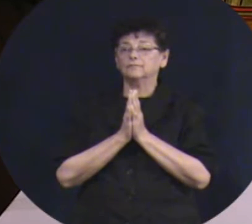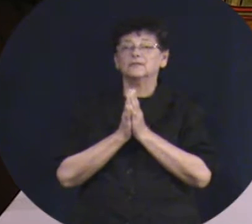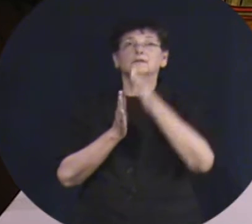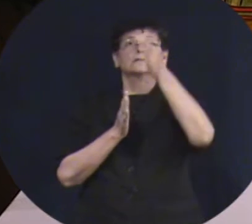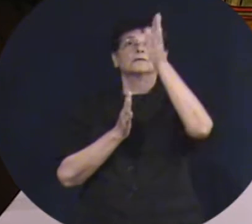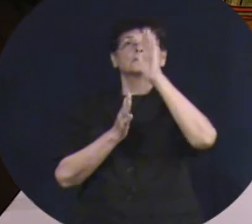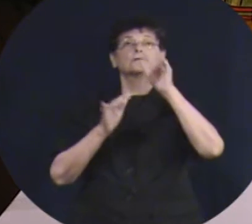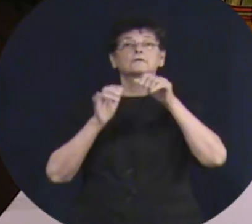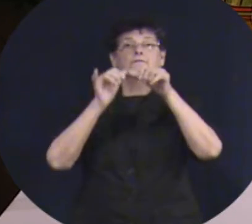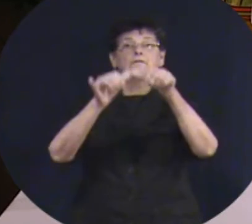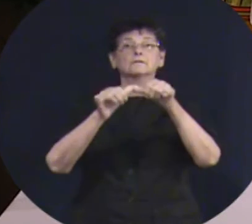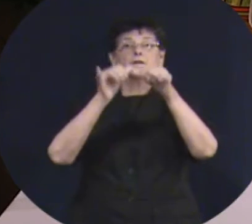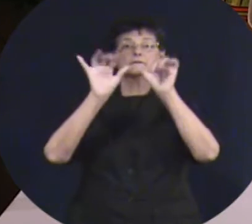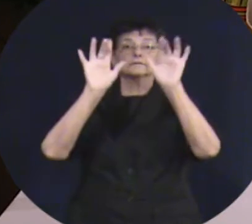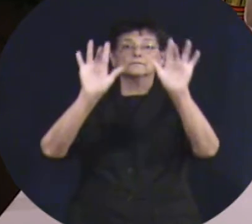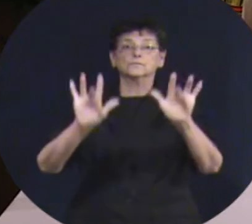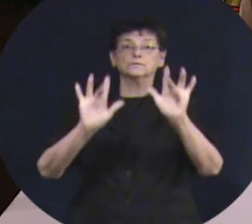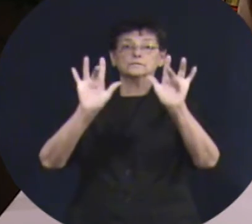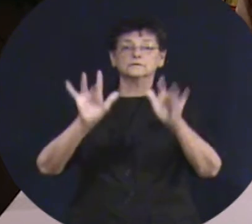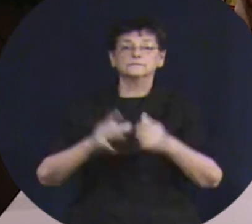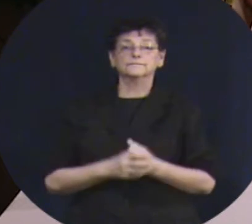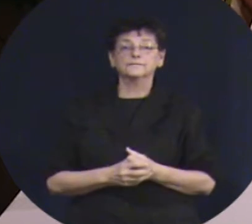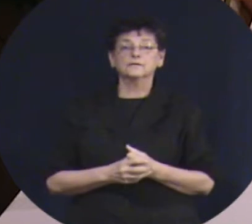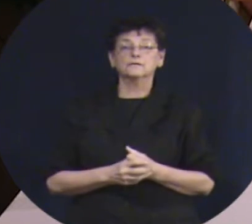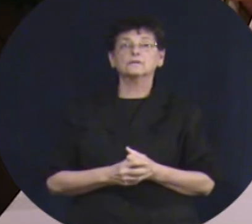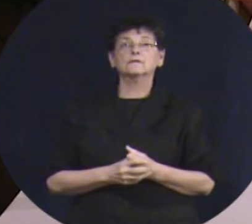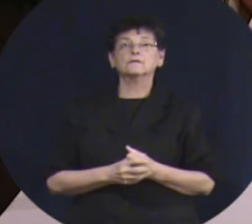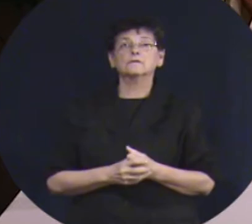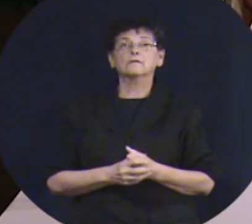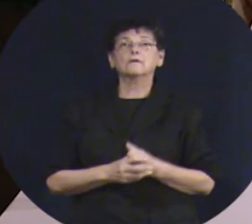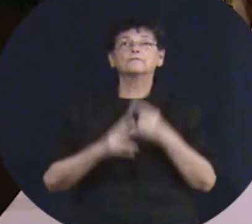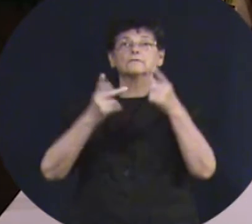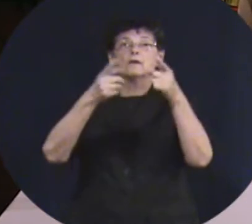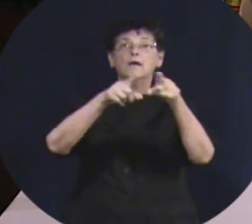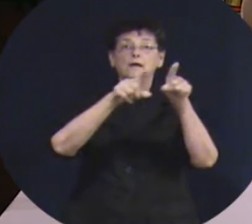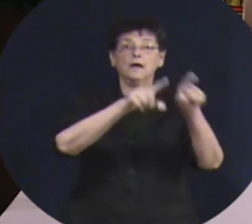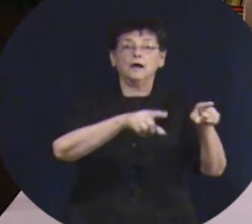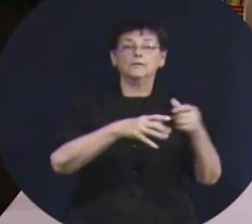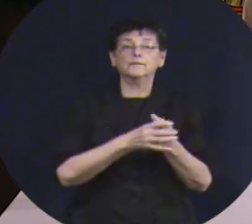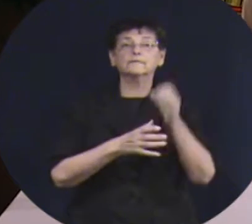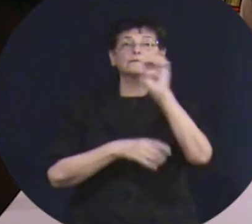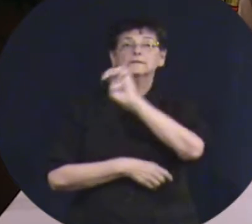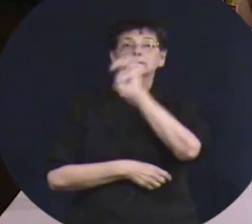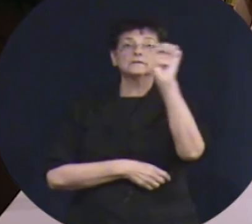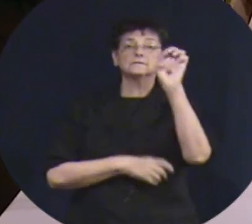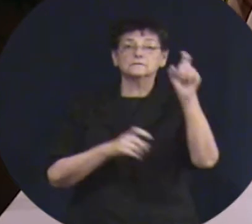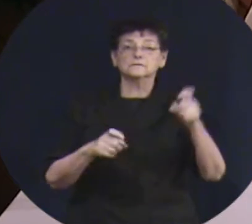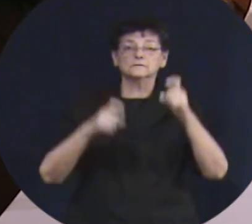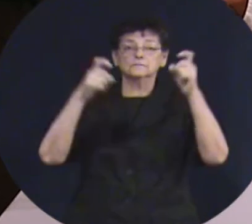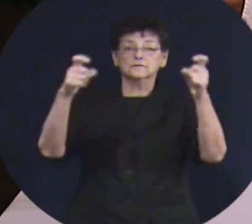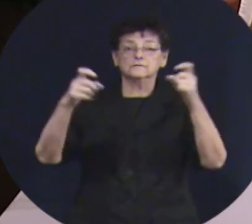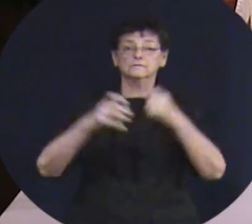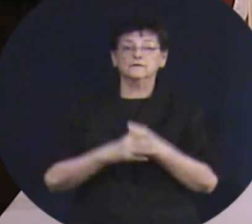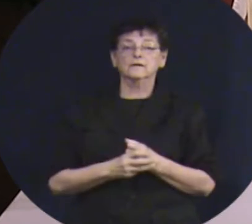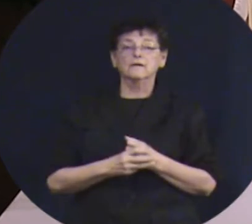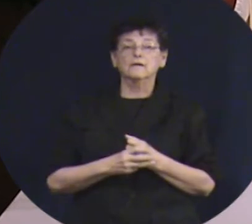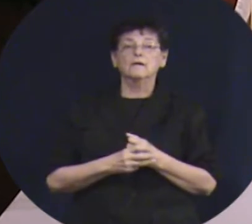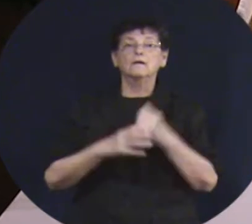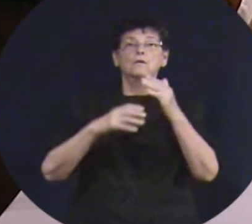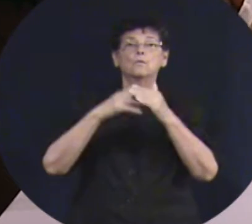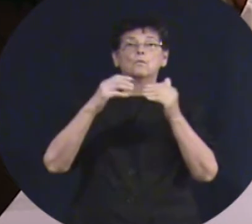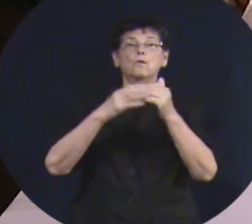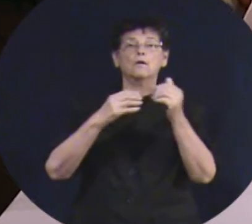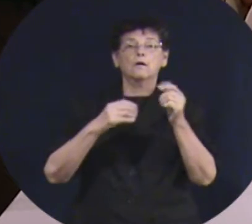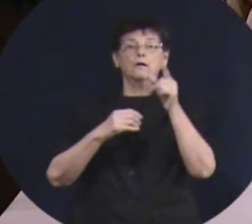God of everlasting mercy, who in the very recurrence of the Paschal Feast kindle the faith